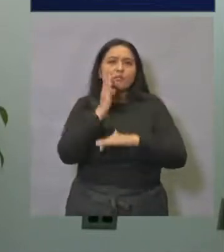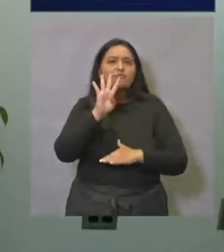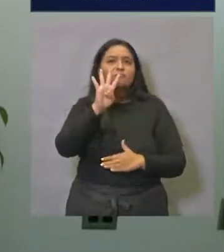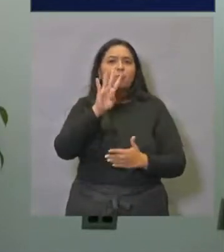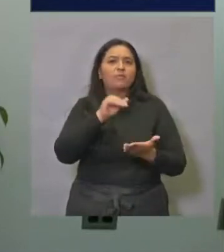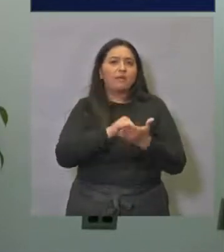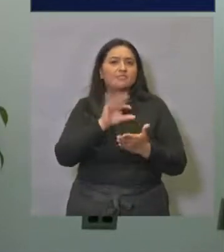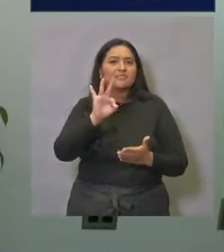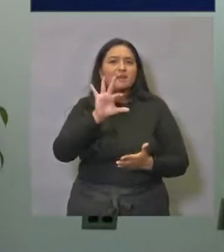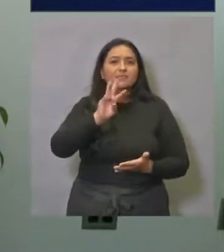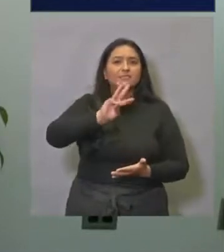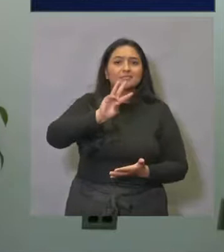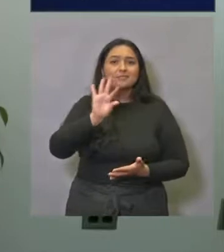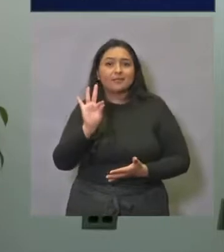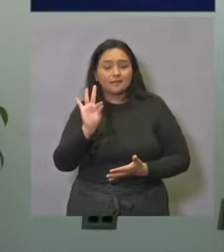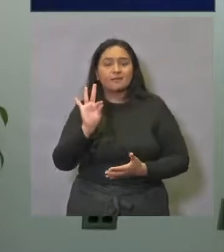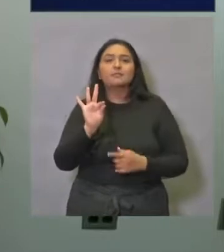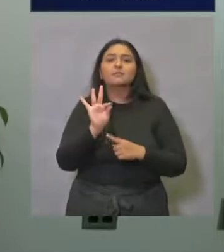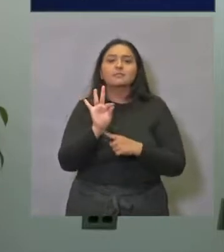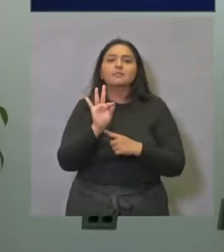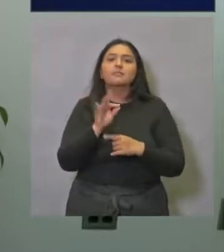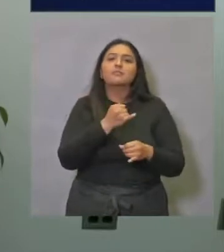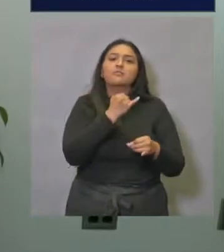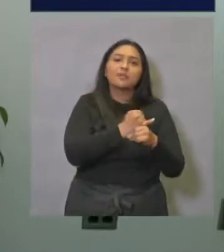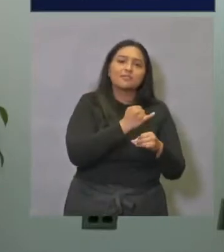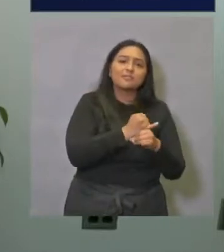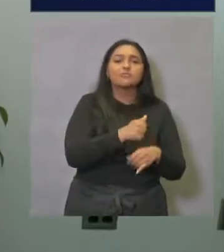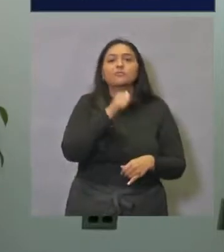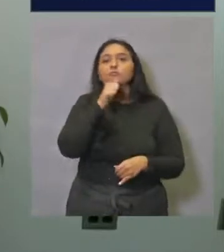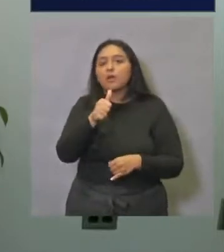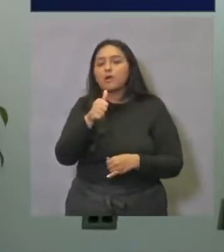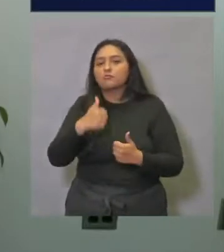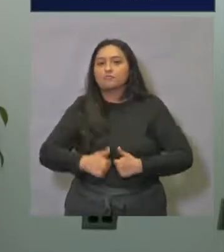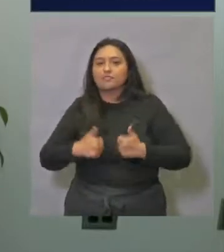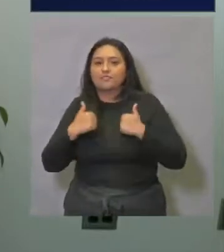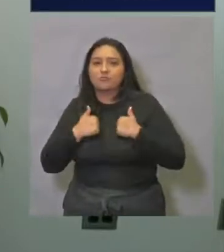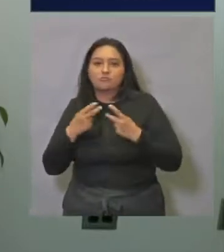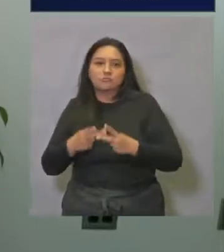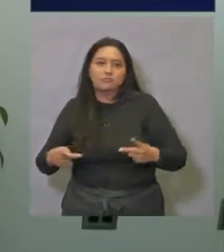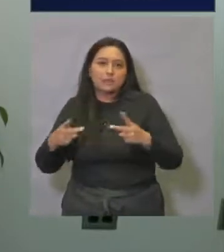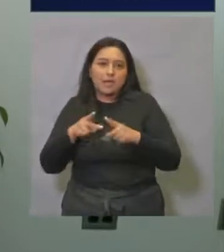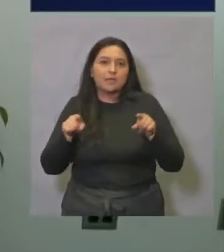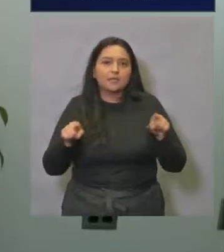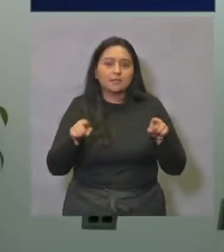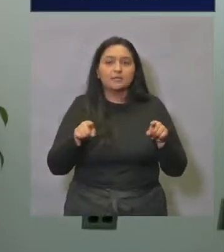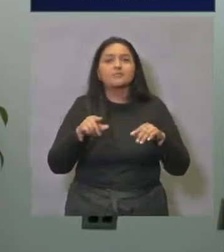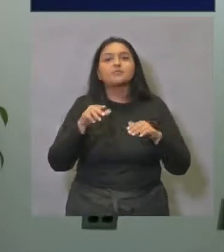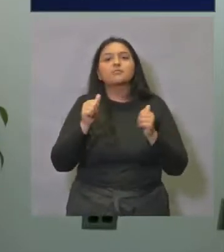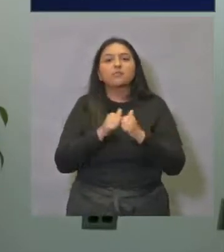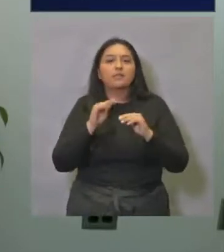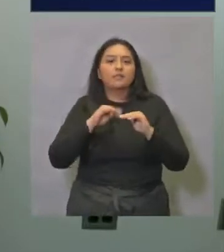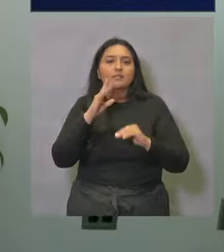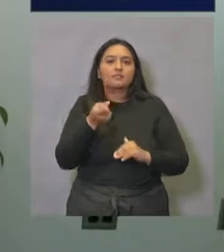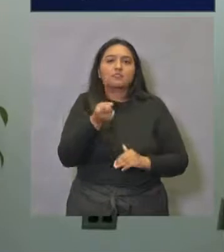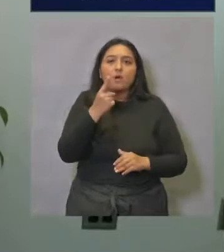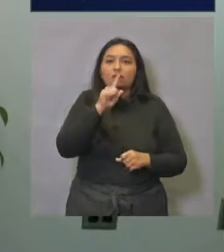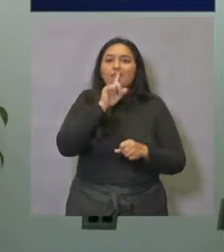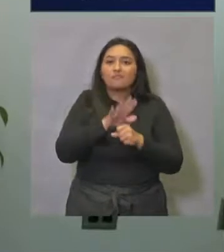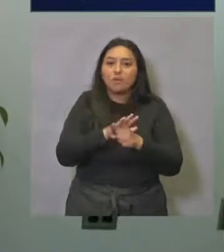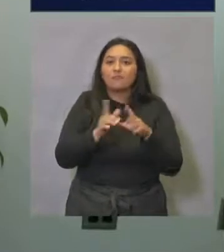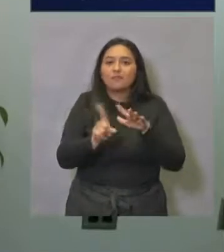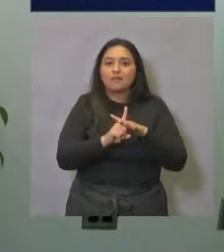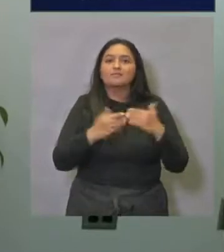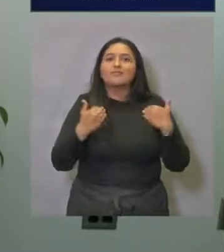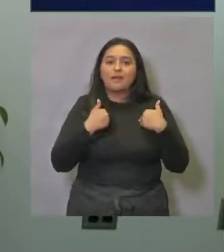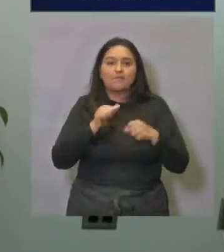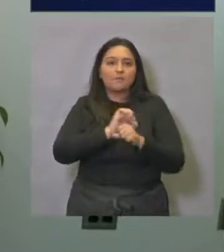4,969 residential congregate settings and non-residential settings with at least 1 confirmed case of COVID-19.